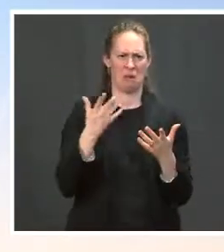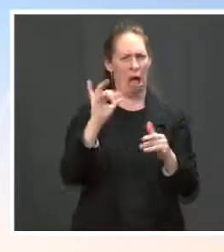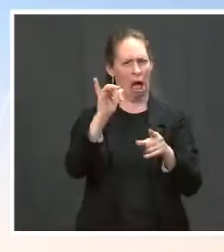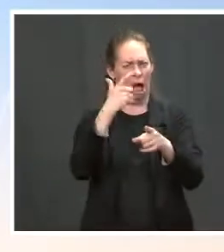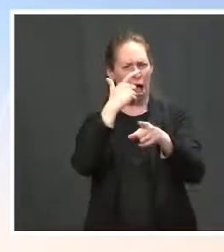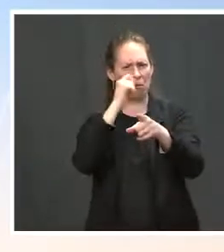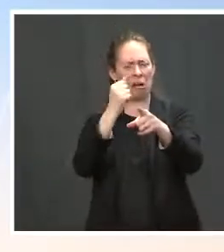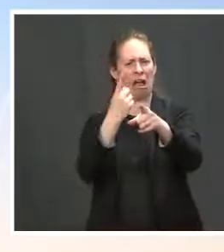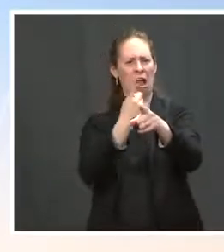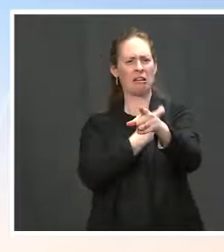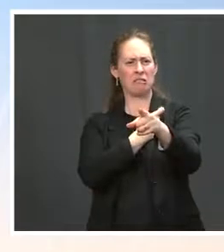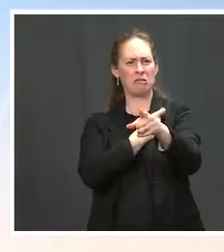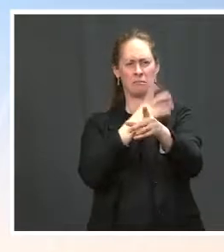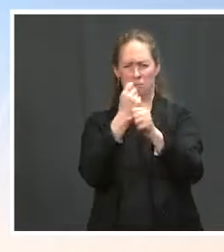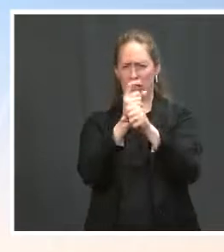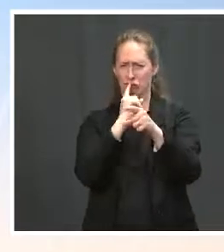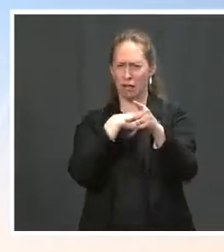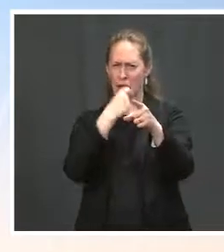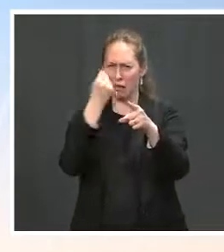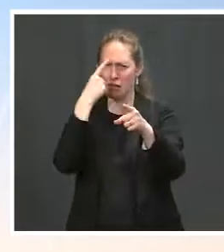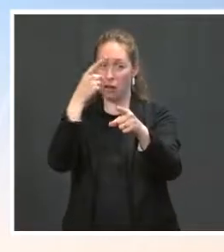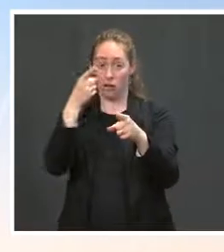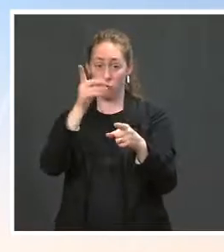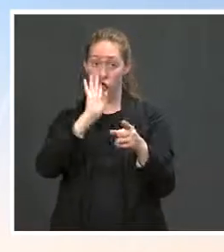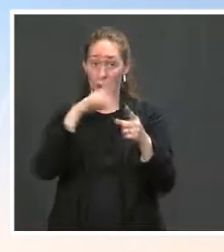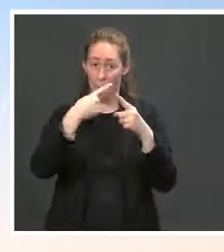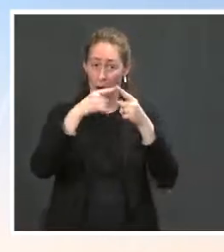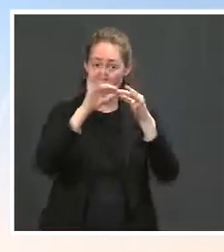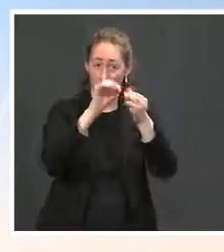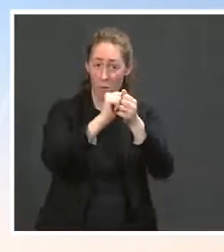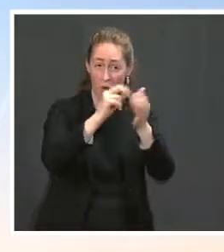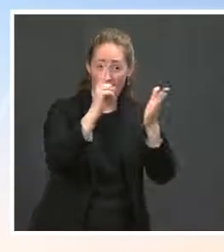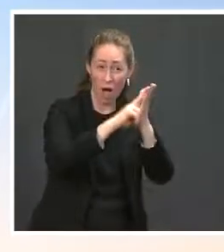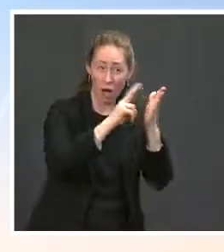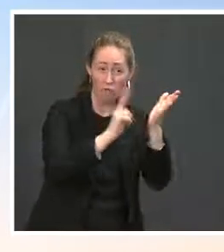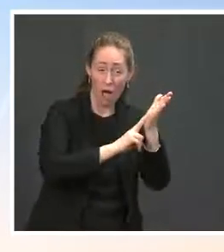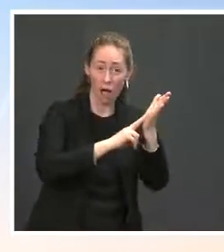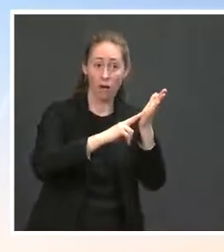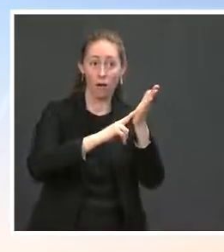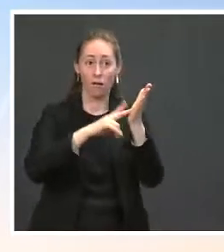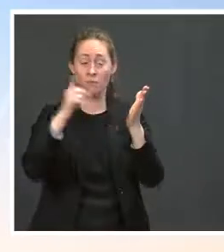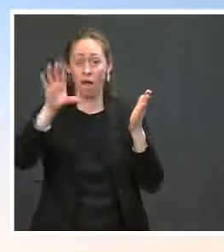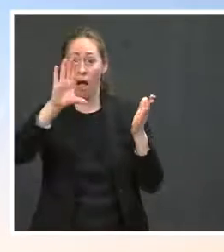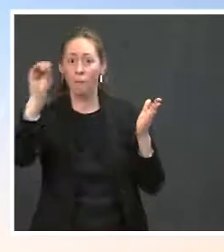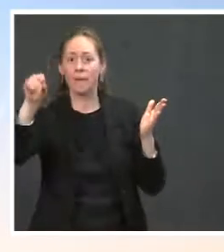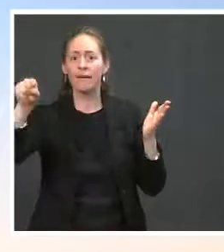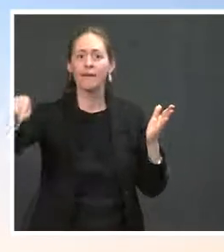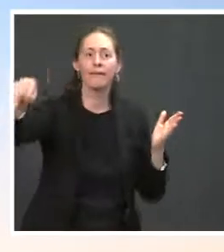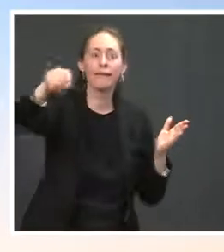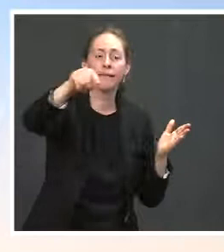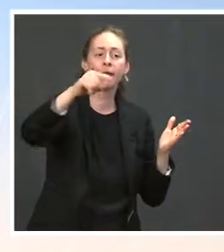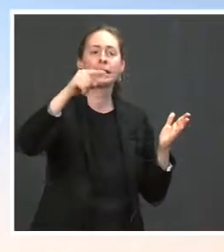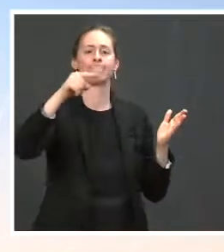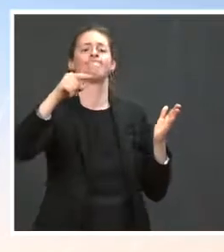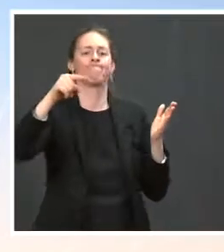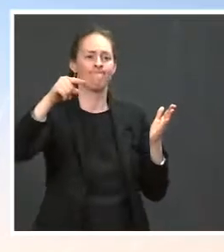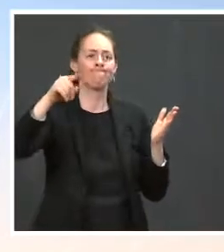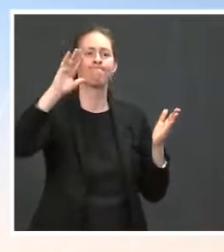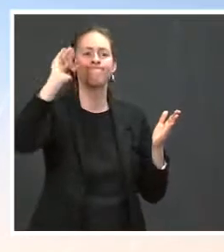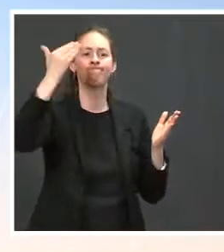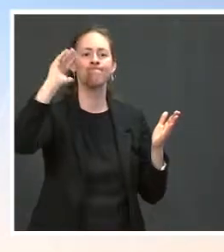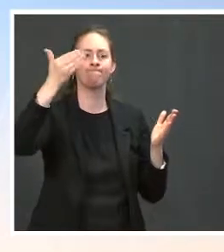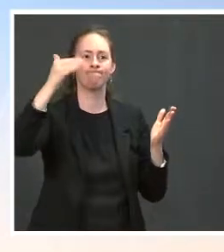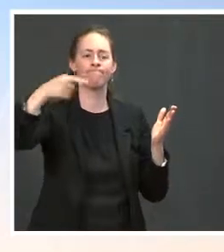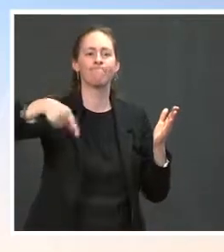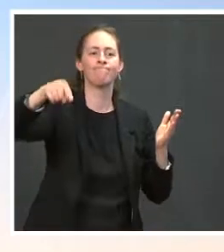to understand it, it is about a contract that a company has that may or may not meet the electric fleet objectives in the executive order. Yeah,